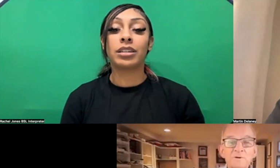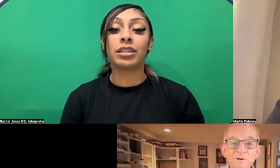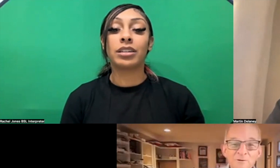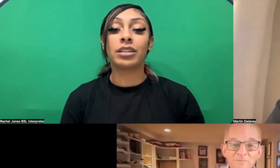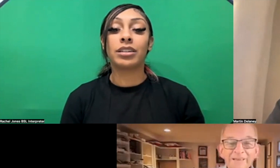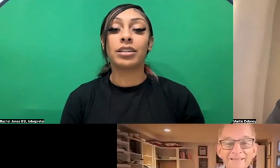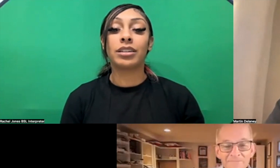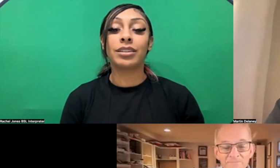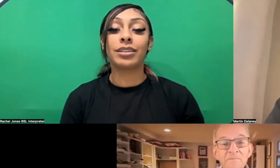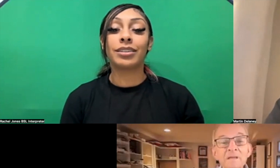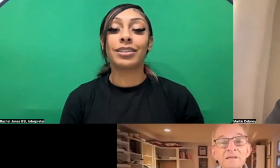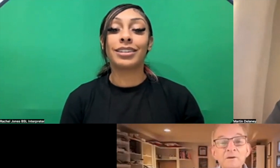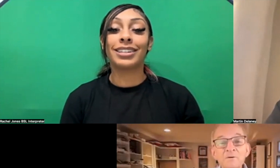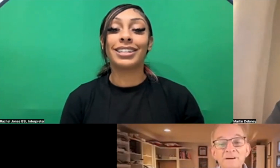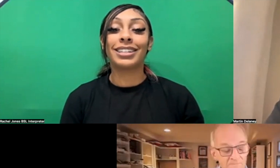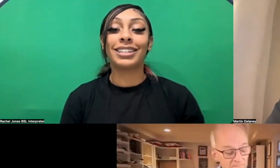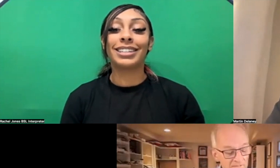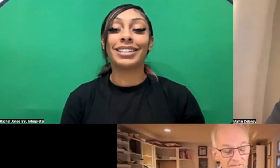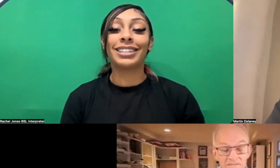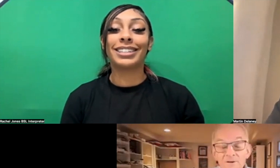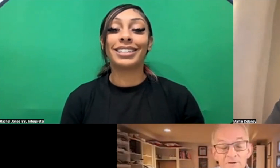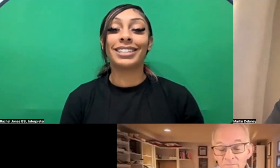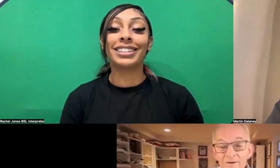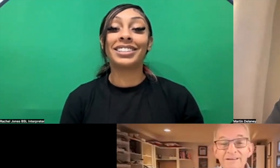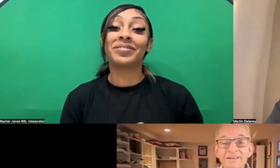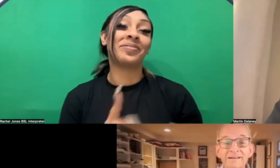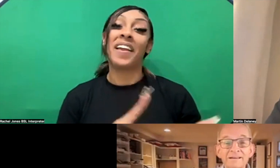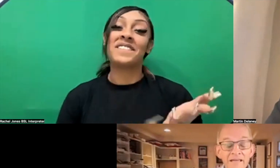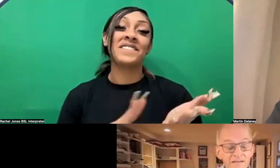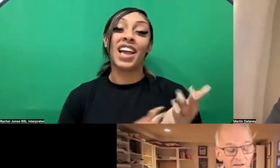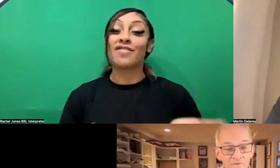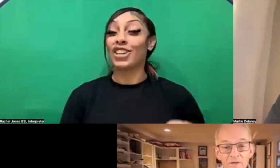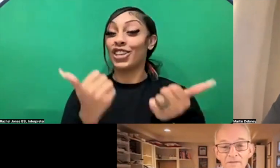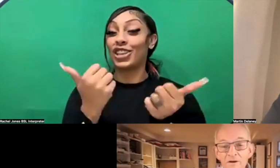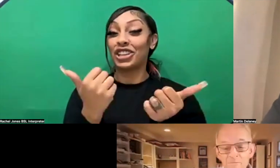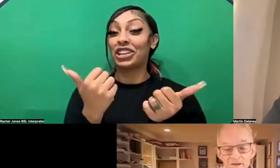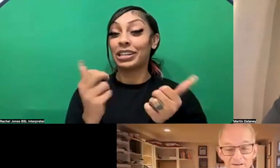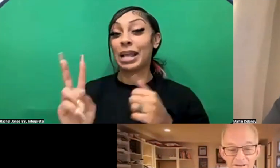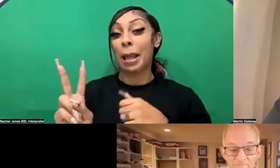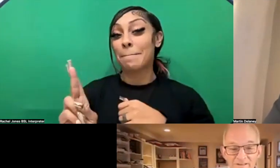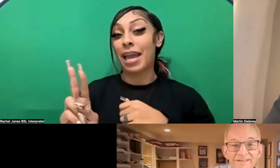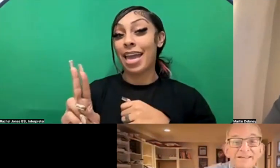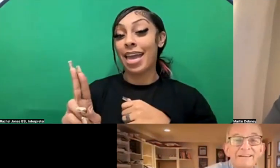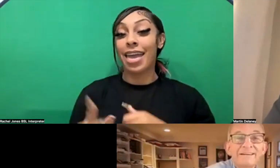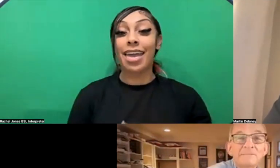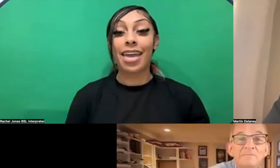whoops, wrong note. So it's a very good pairing. And by the way, the audio modeling